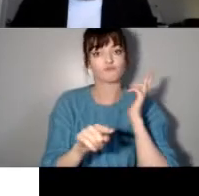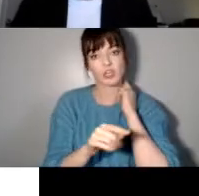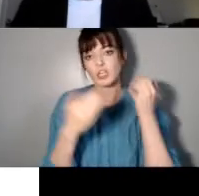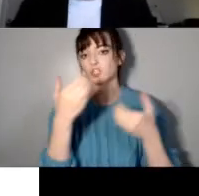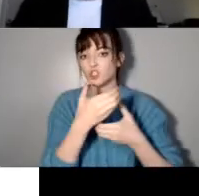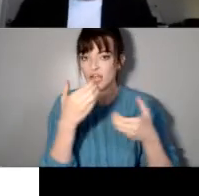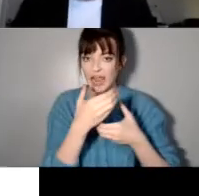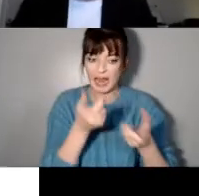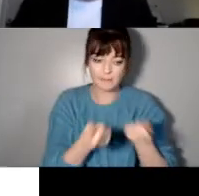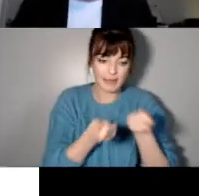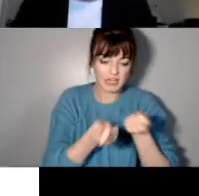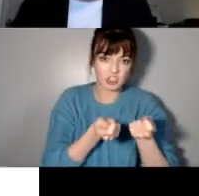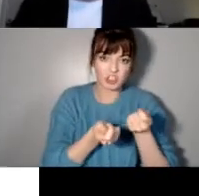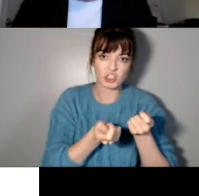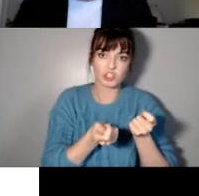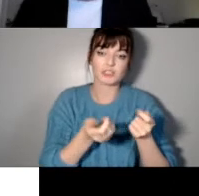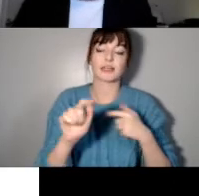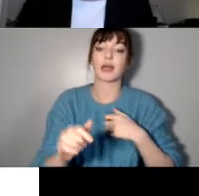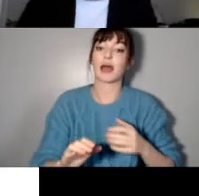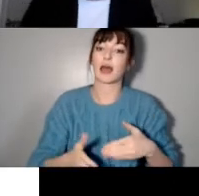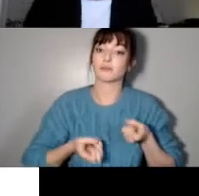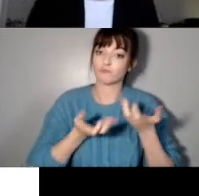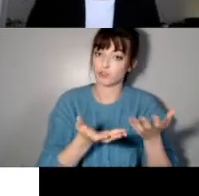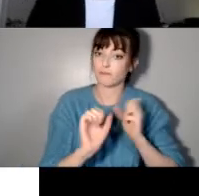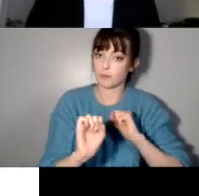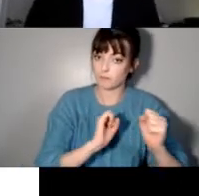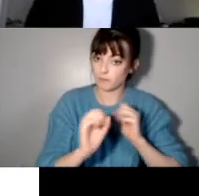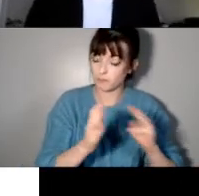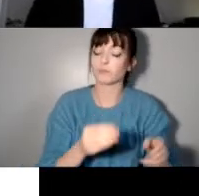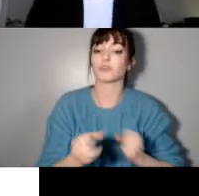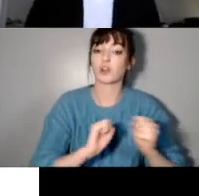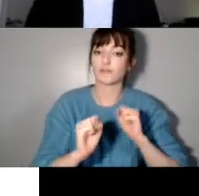provider finance officers was utilized.